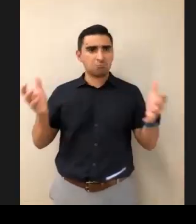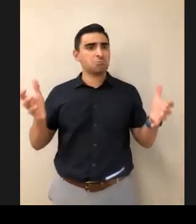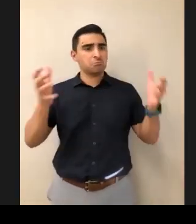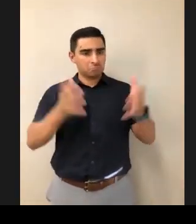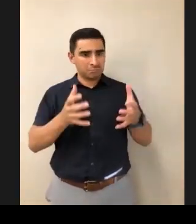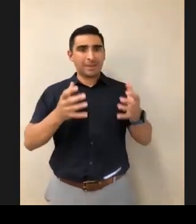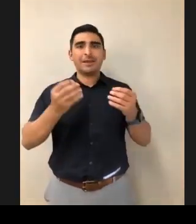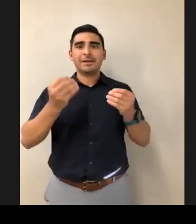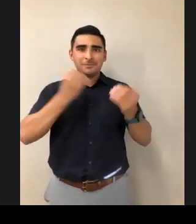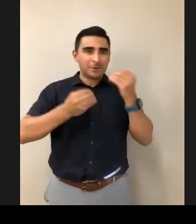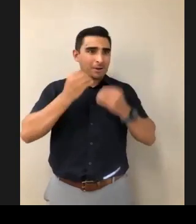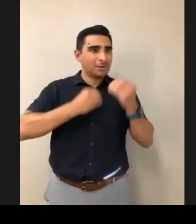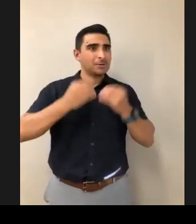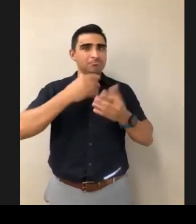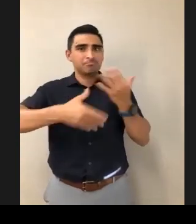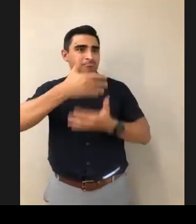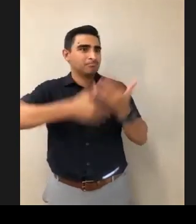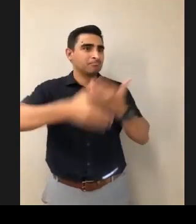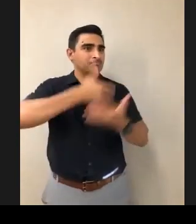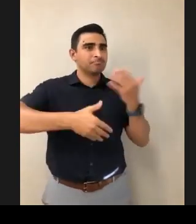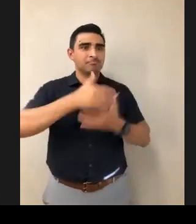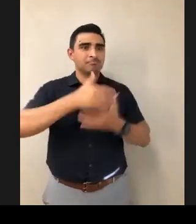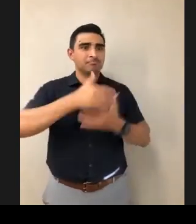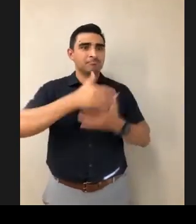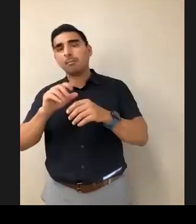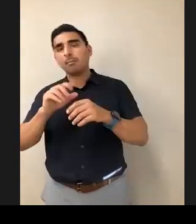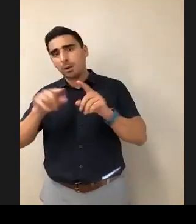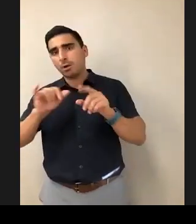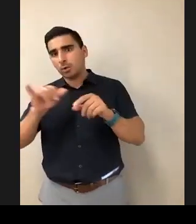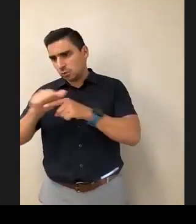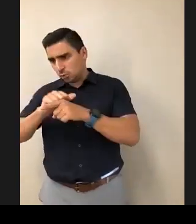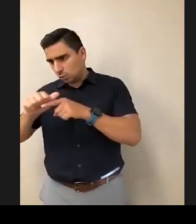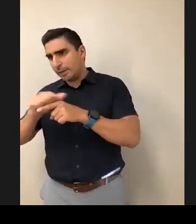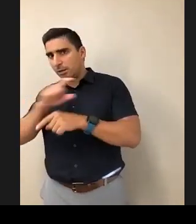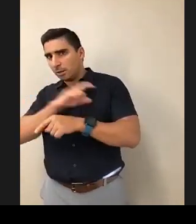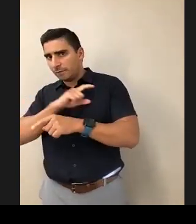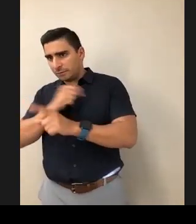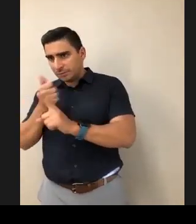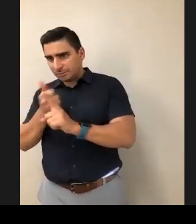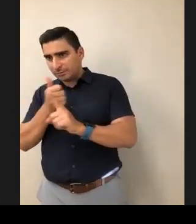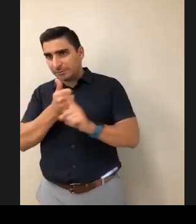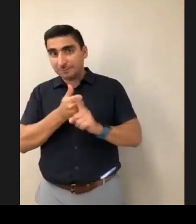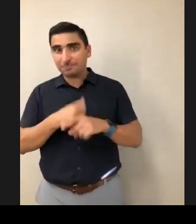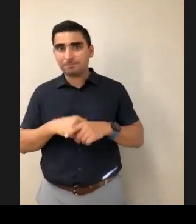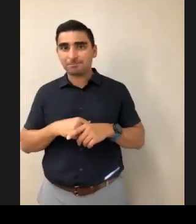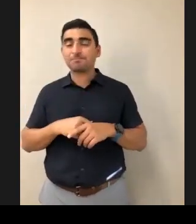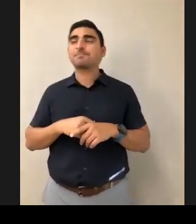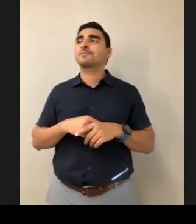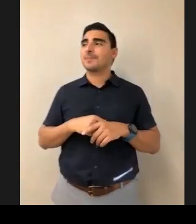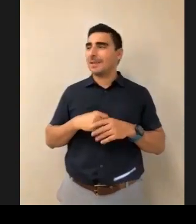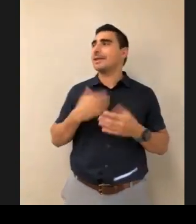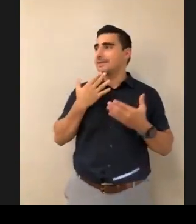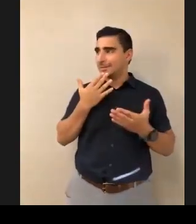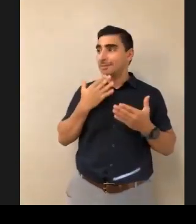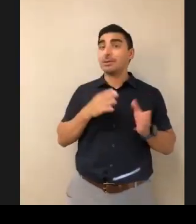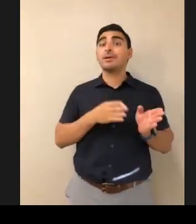out how we can work with officers themselves would be important. Thank you, Tanya. Okay, Sherry.